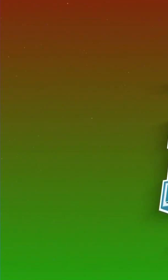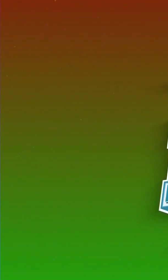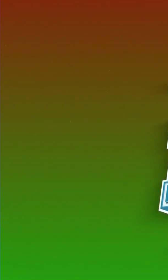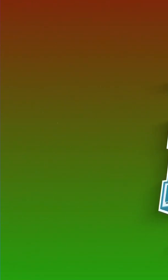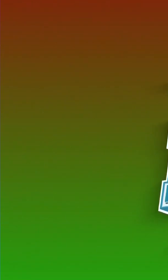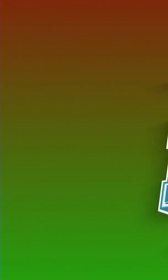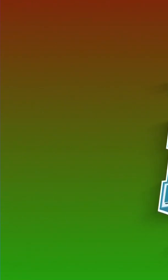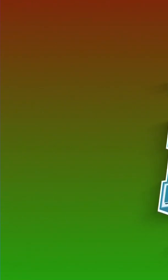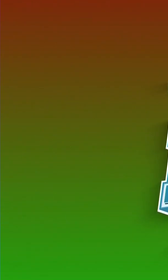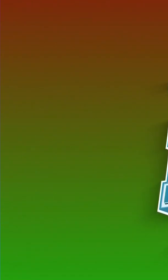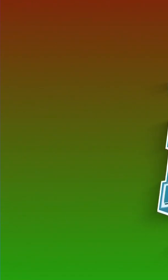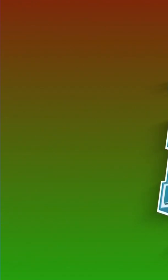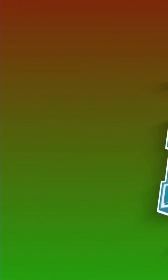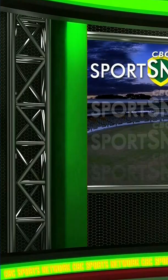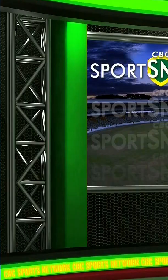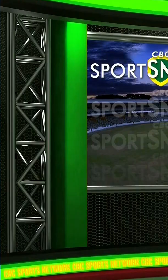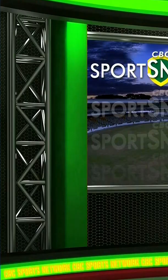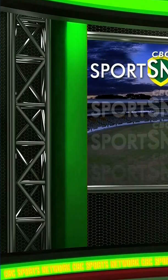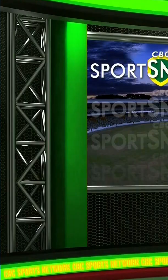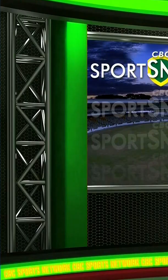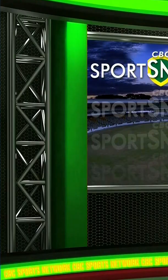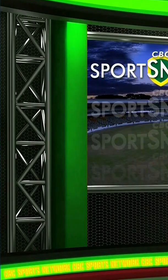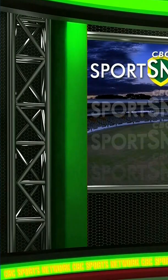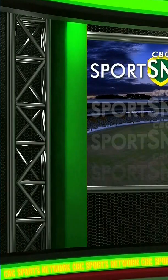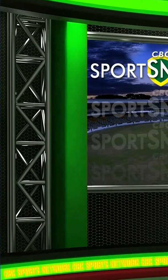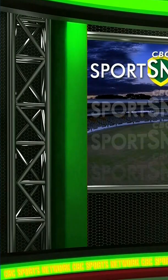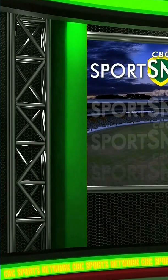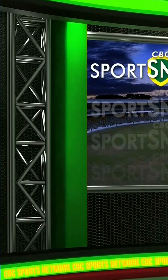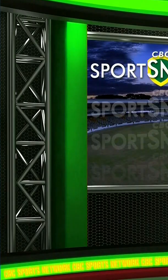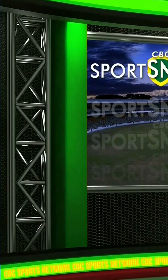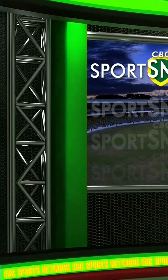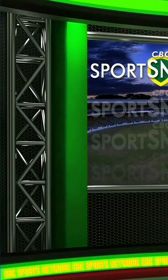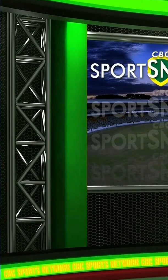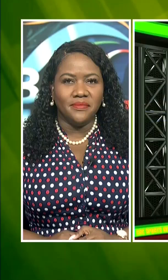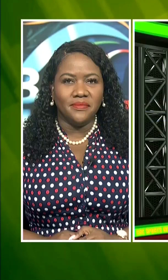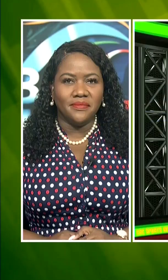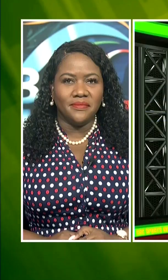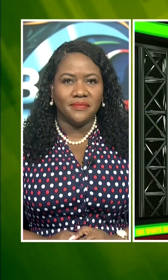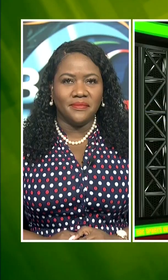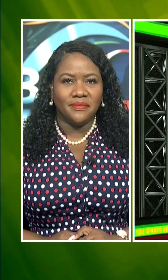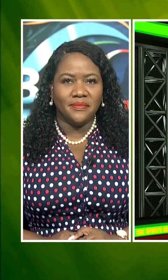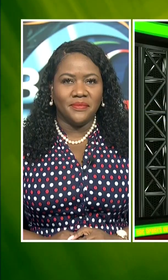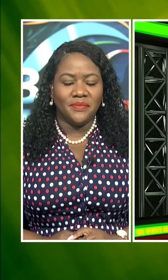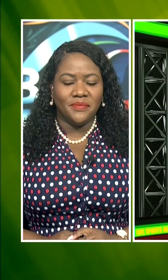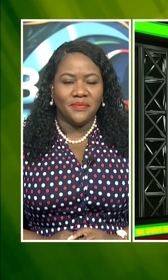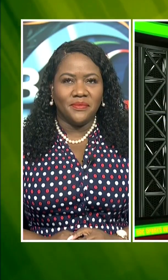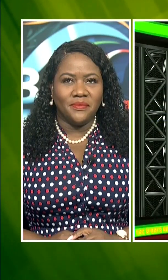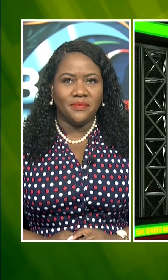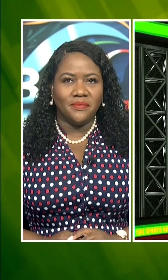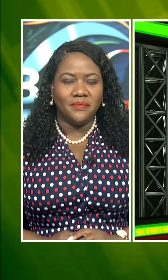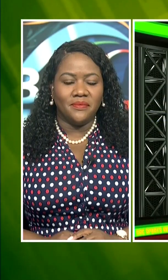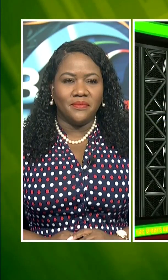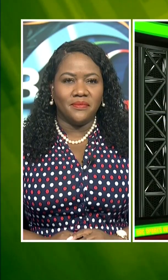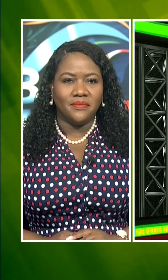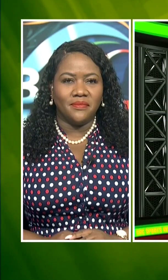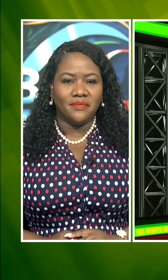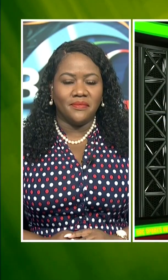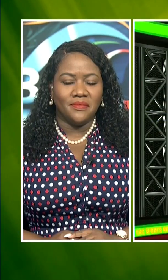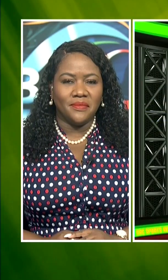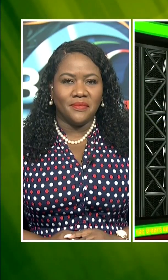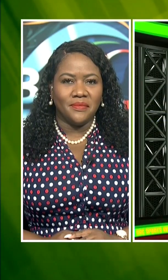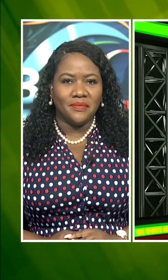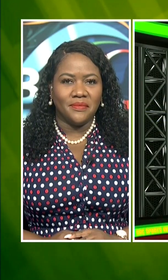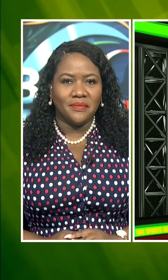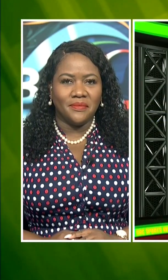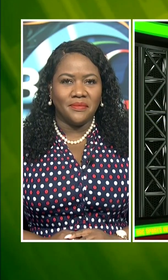A Dasani BSAT Championships. And that is my time for Sports Night tonight, but don't move. We've got a preview as we look forward to